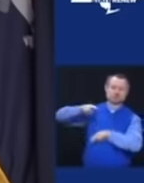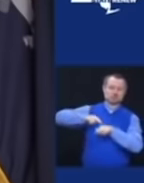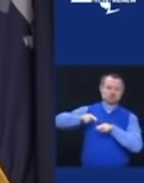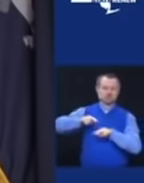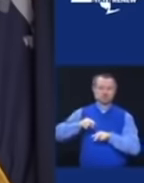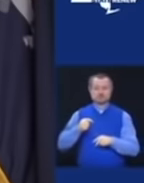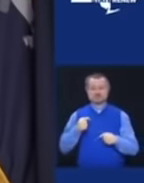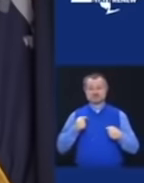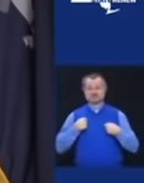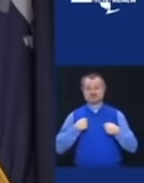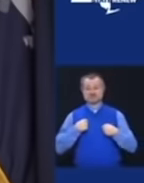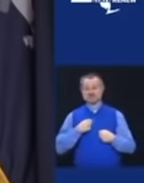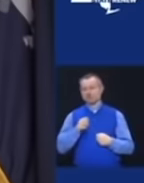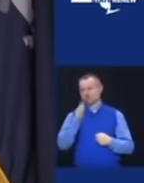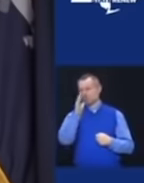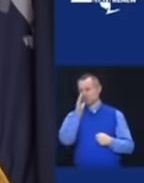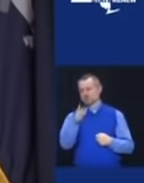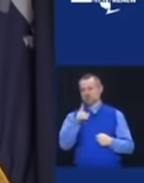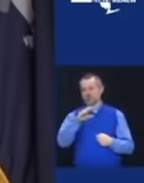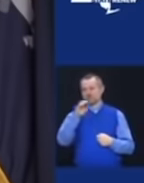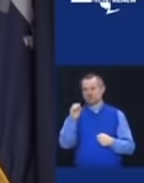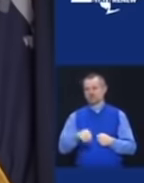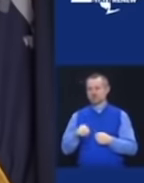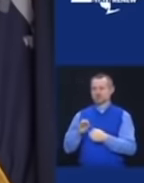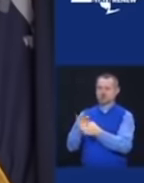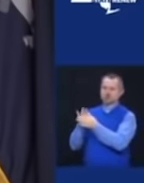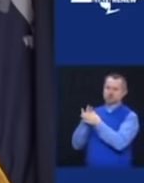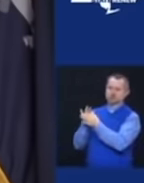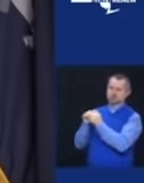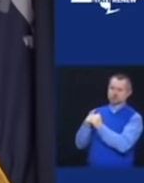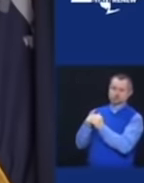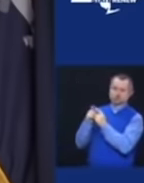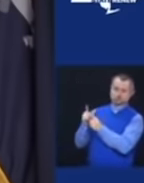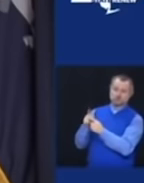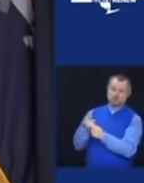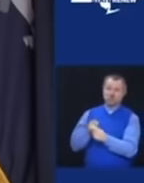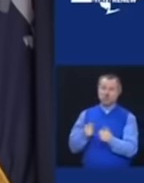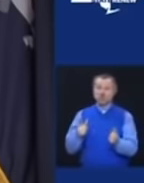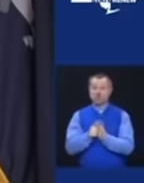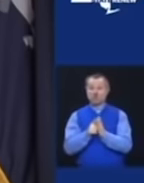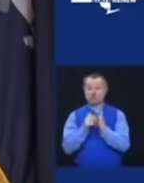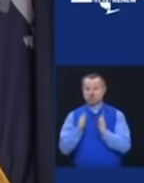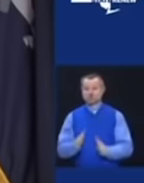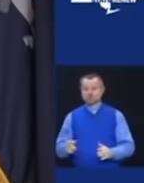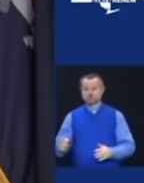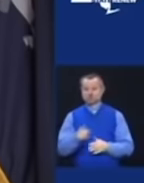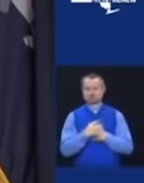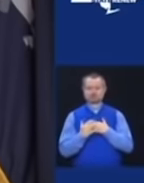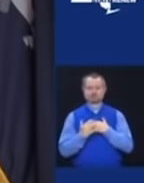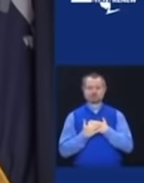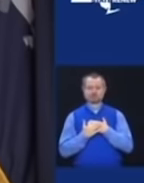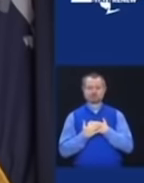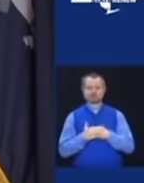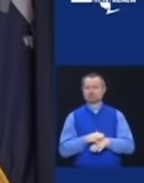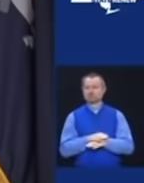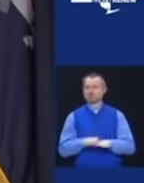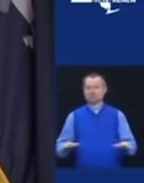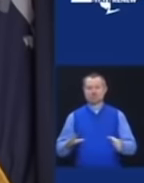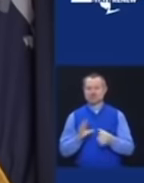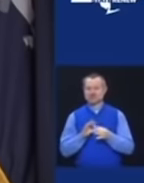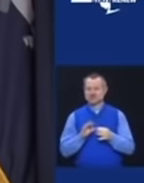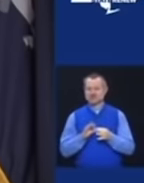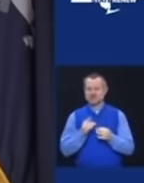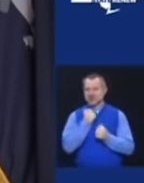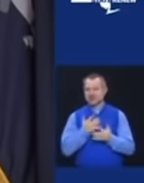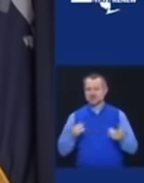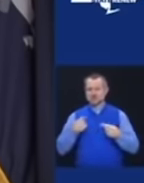review. Now, the lawyers say I shouldn't say anything when you have a pending review until that review